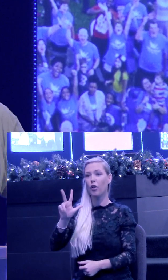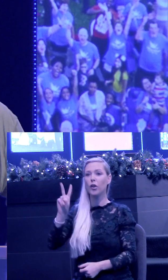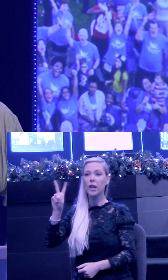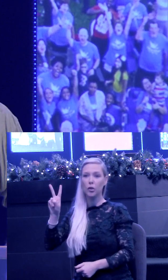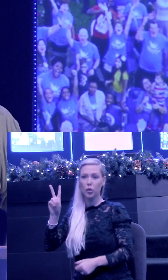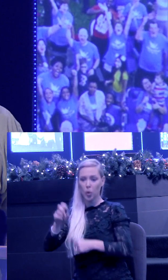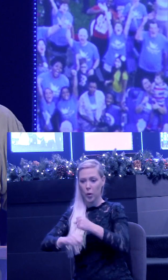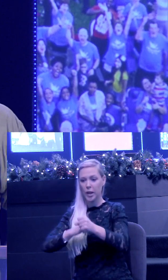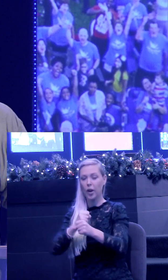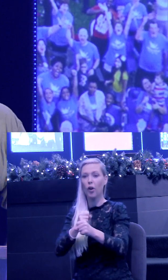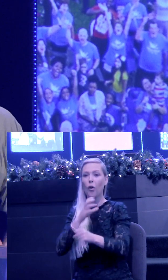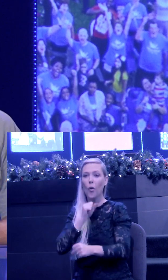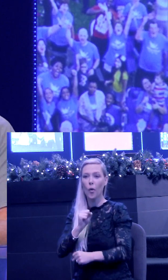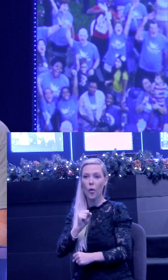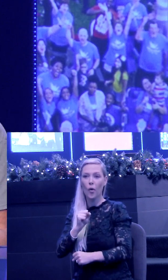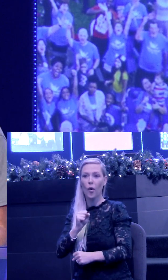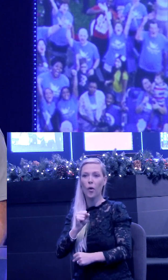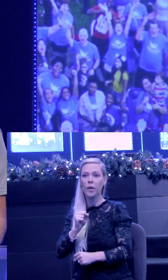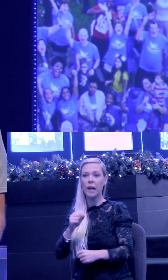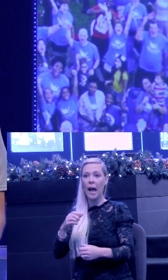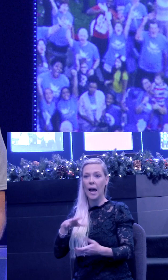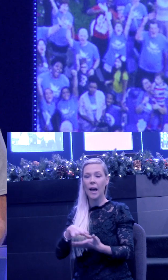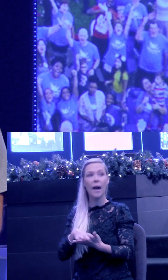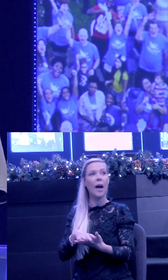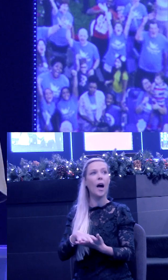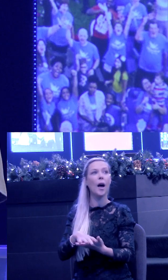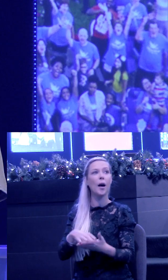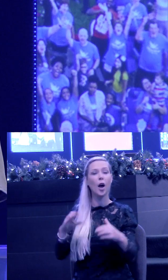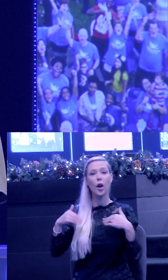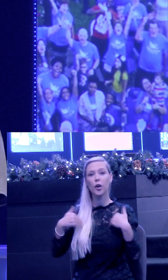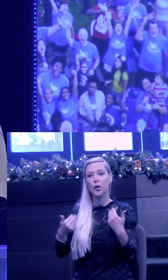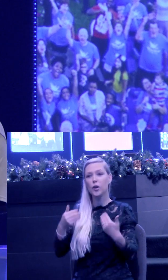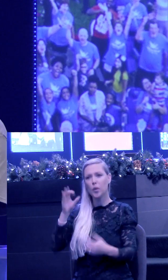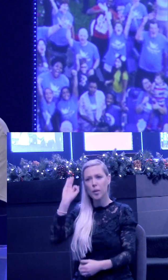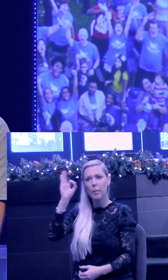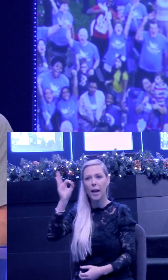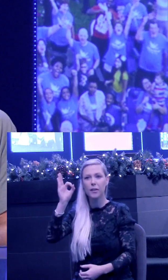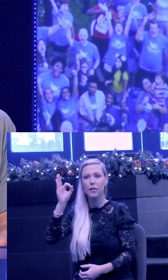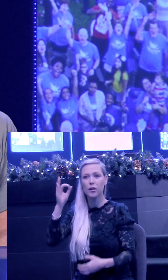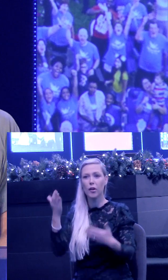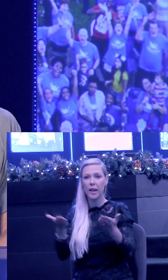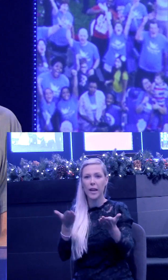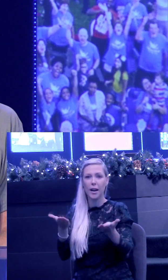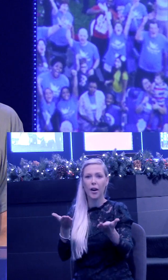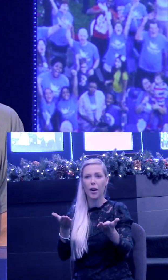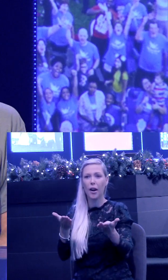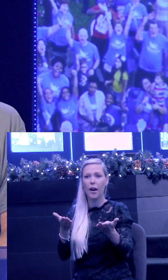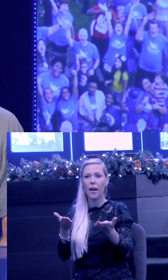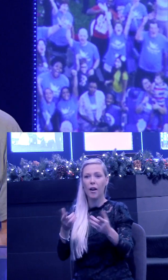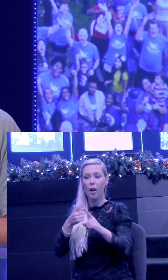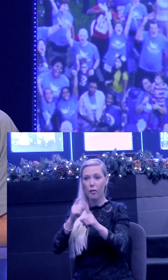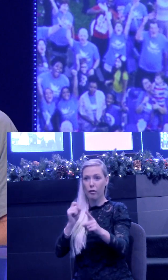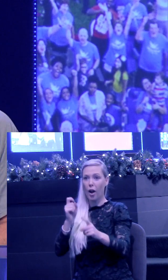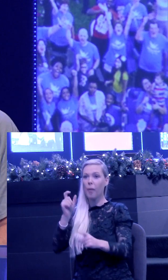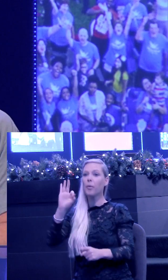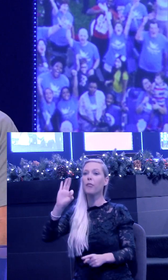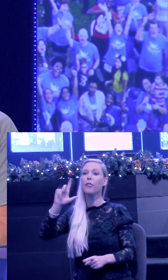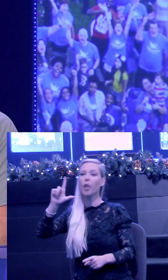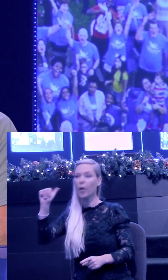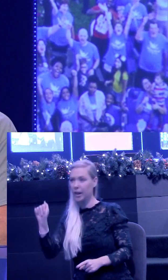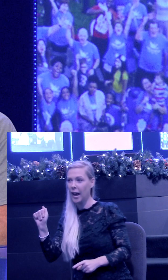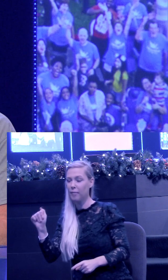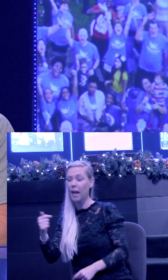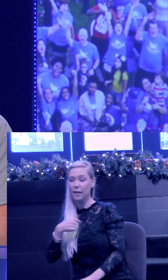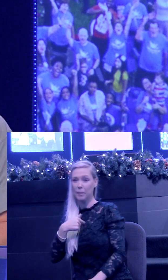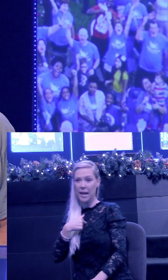senior pastor before. He's a Florida native, went to Florida Christian College, but that was about it. And that was me. And they